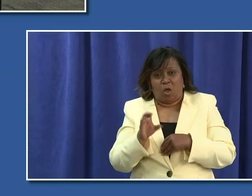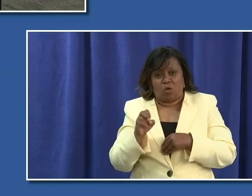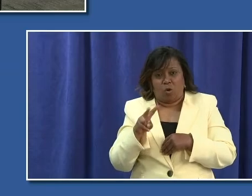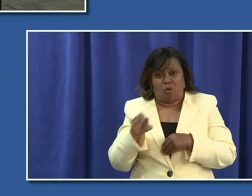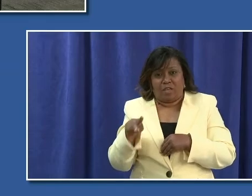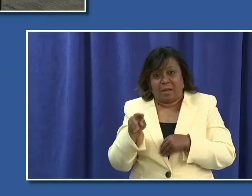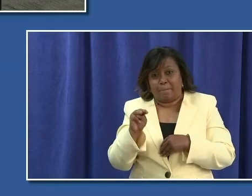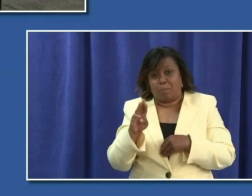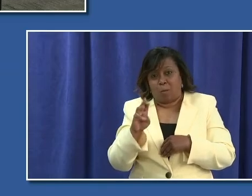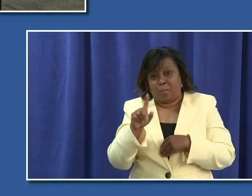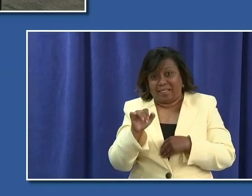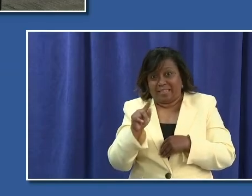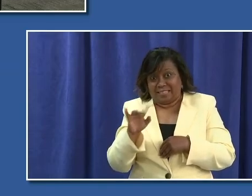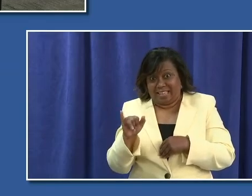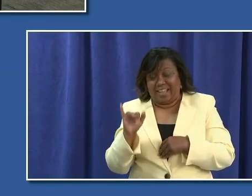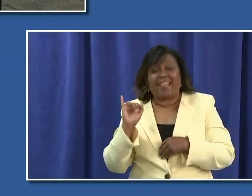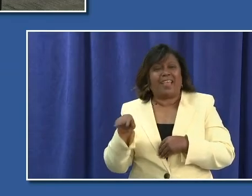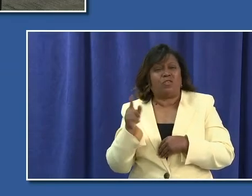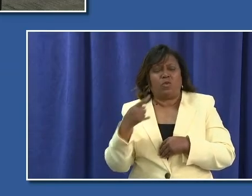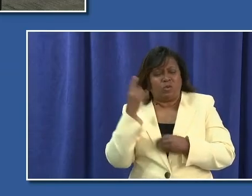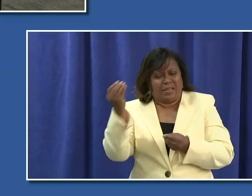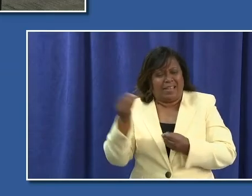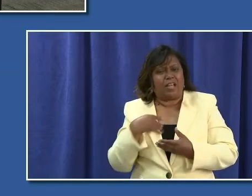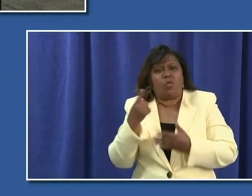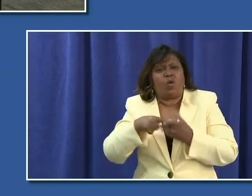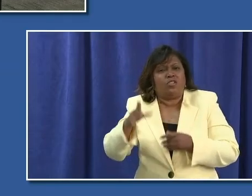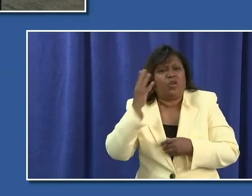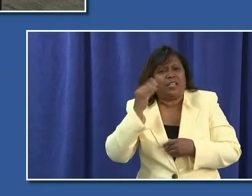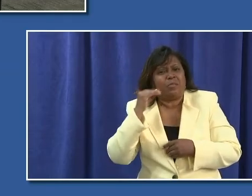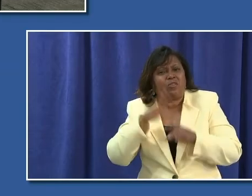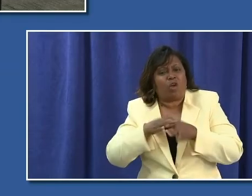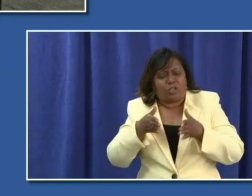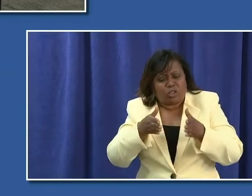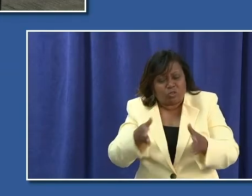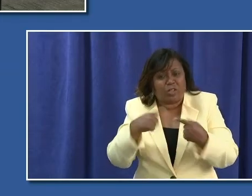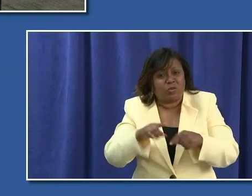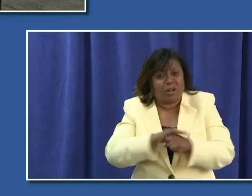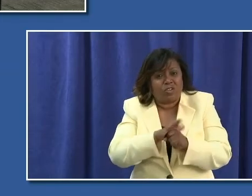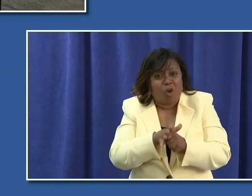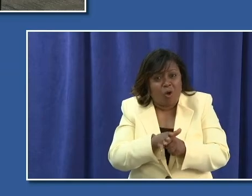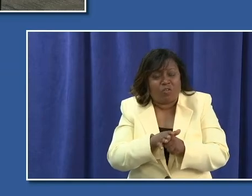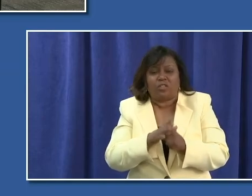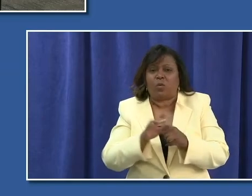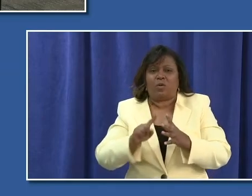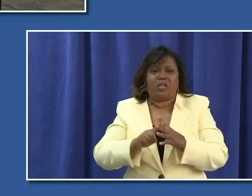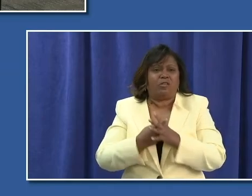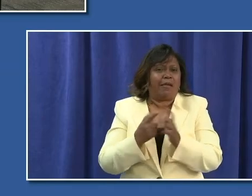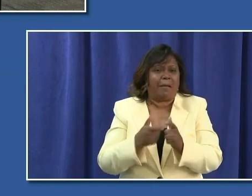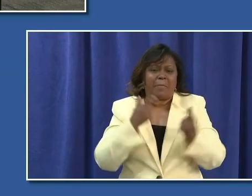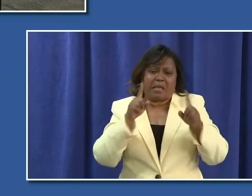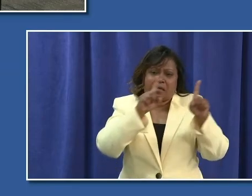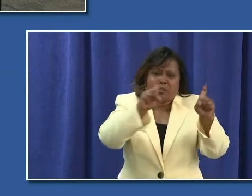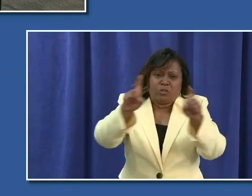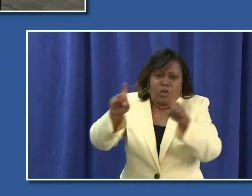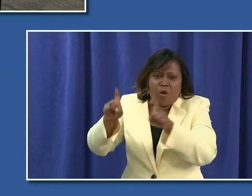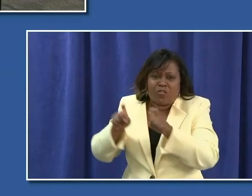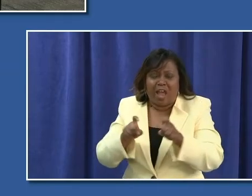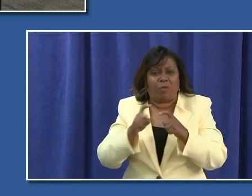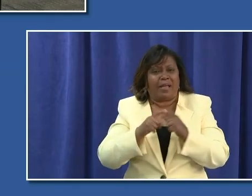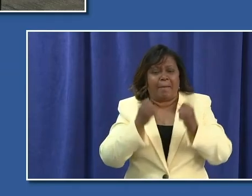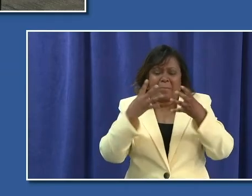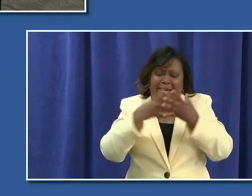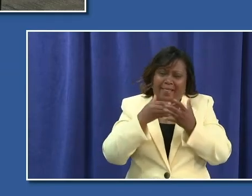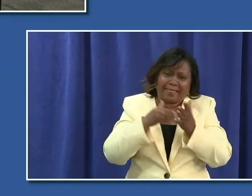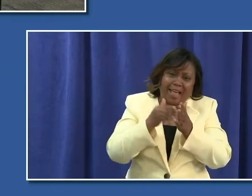cityofchicago.gov/COVID mobility. And that's where you can tell us what you're experiencing on your streets during COVID. And so we launched a big survey. We had